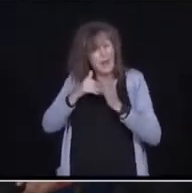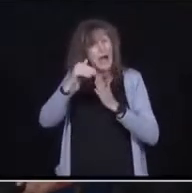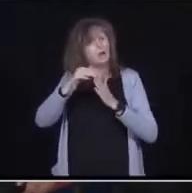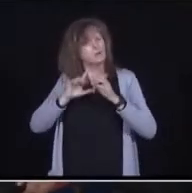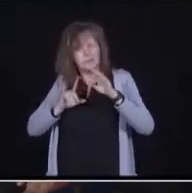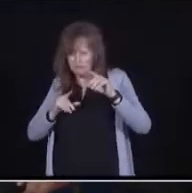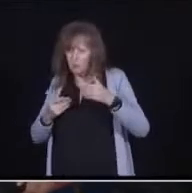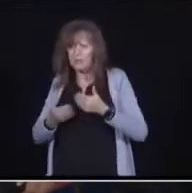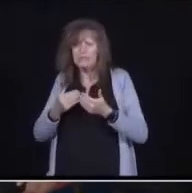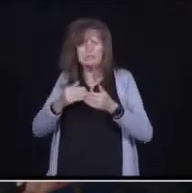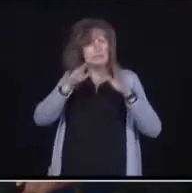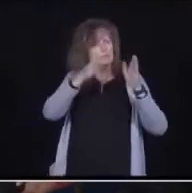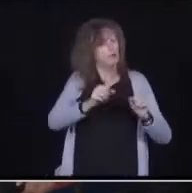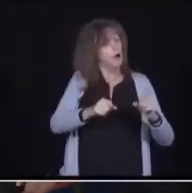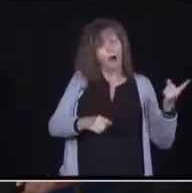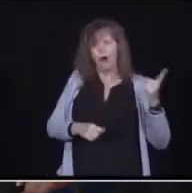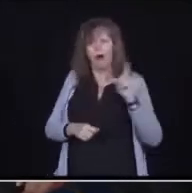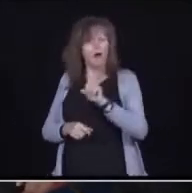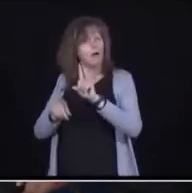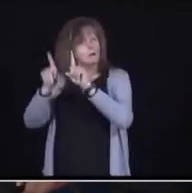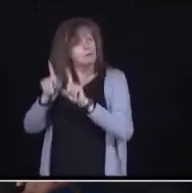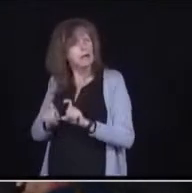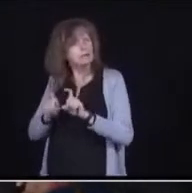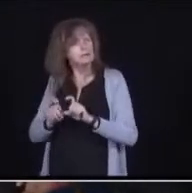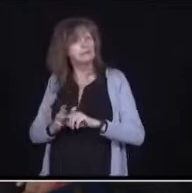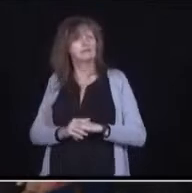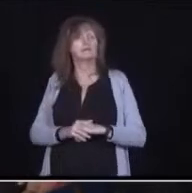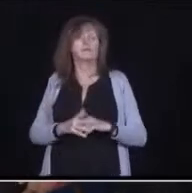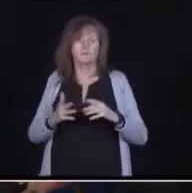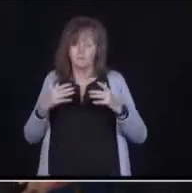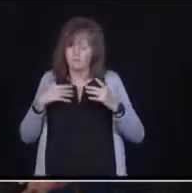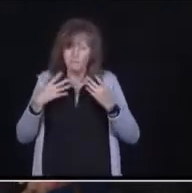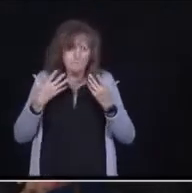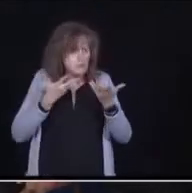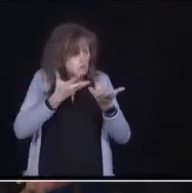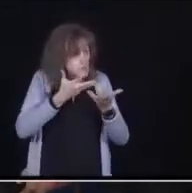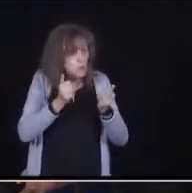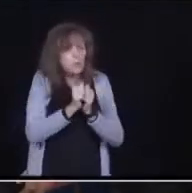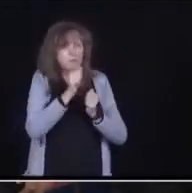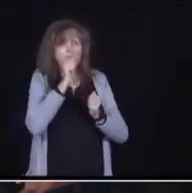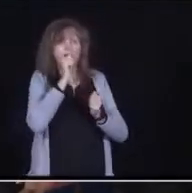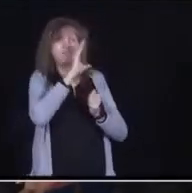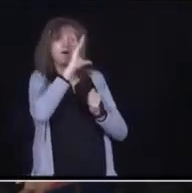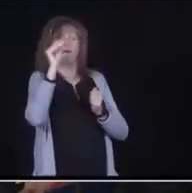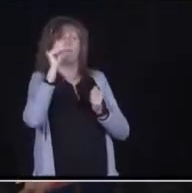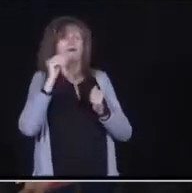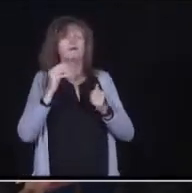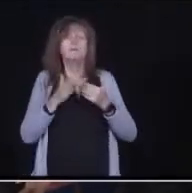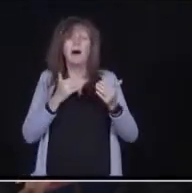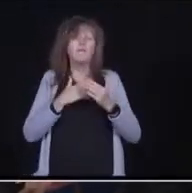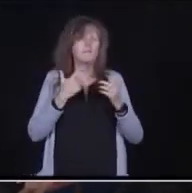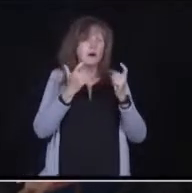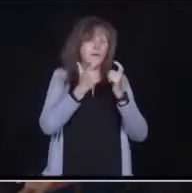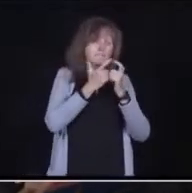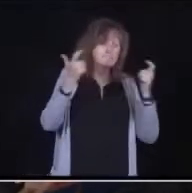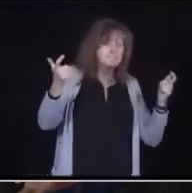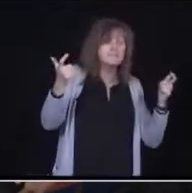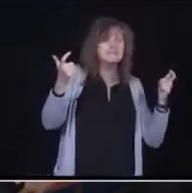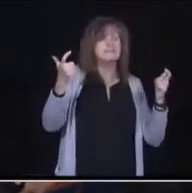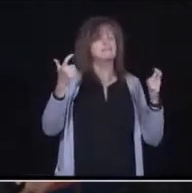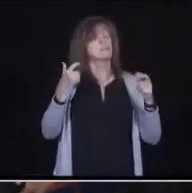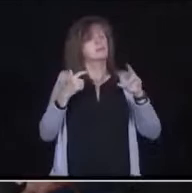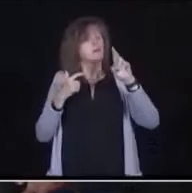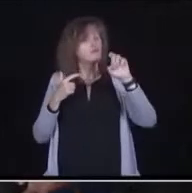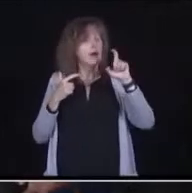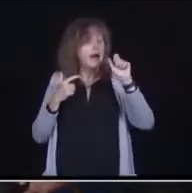you're coordinating with the private sector, no matter if it's the largest chains, be it the Rexalls or the Shoppers